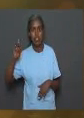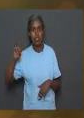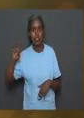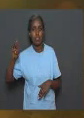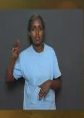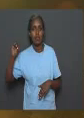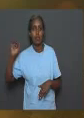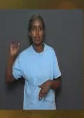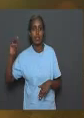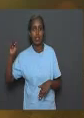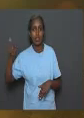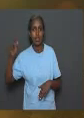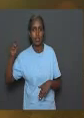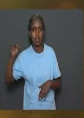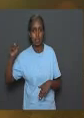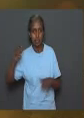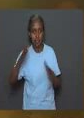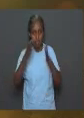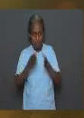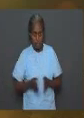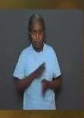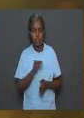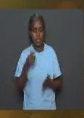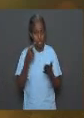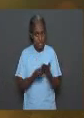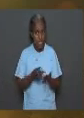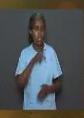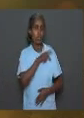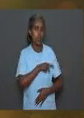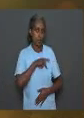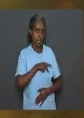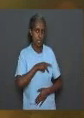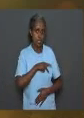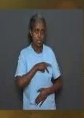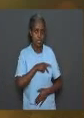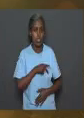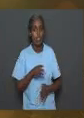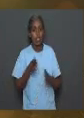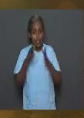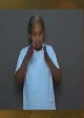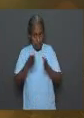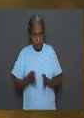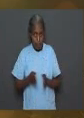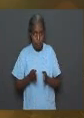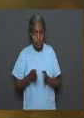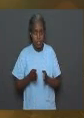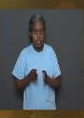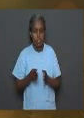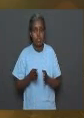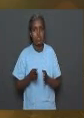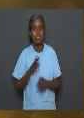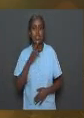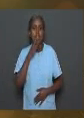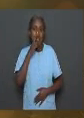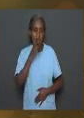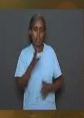determinants and their properties. A determinant is a